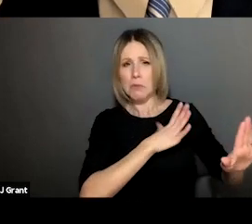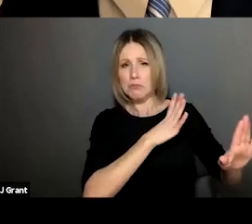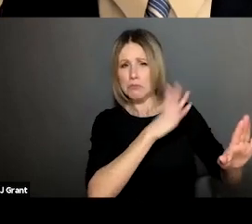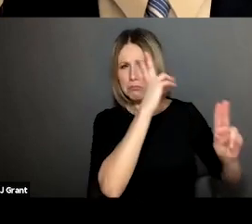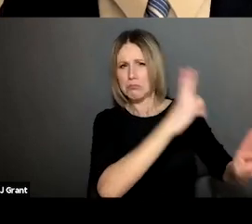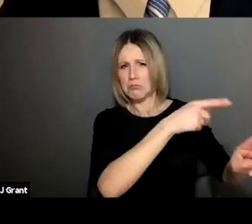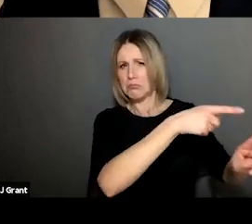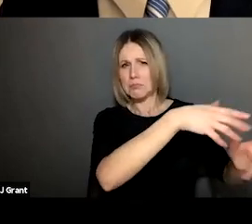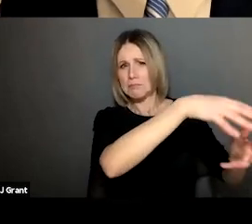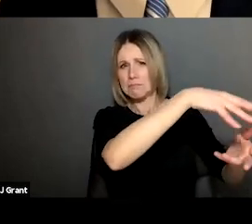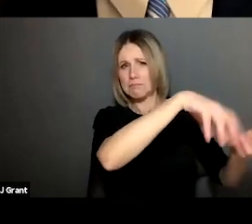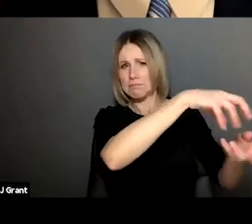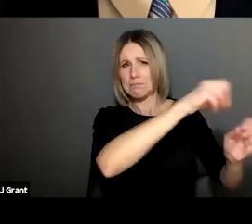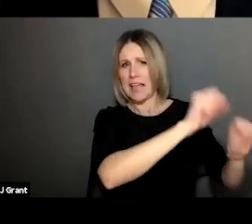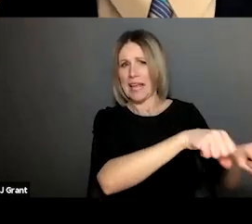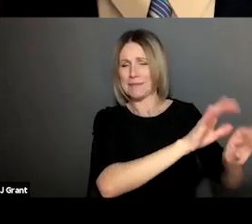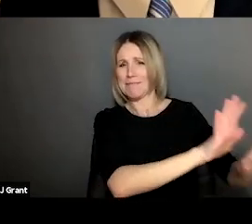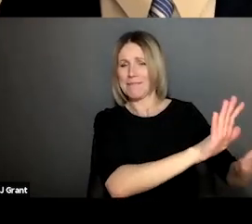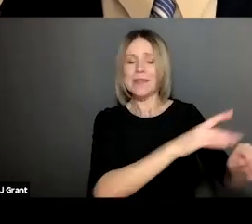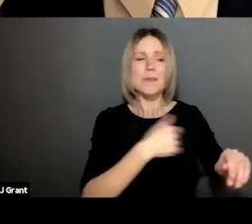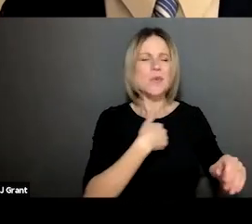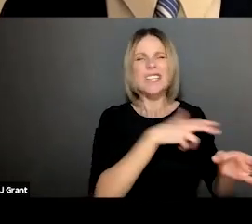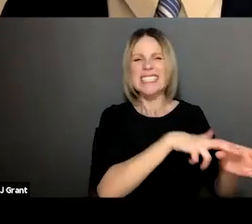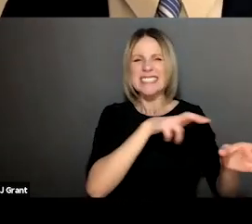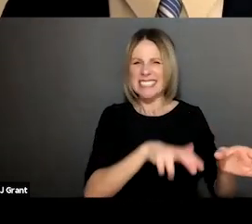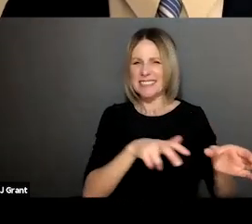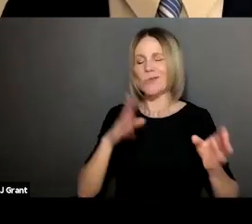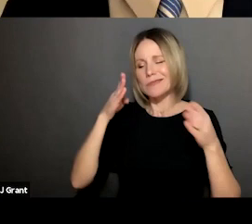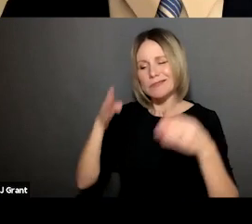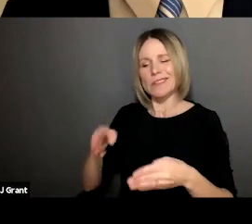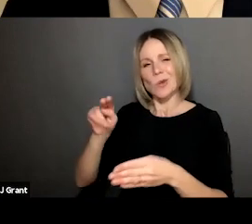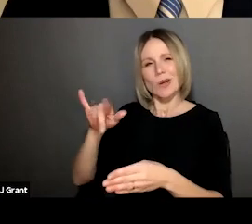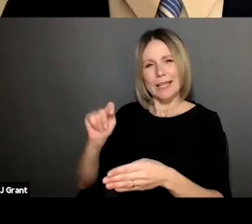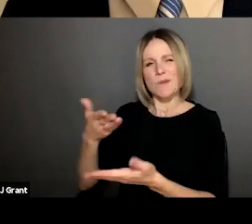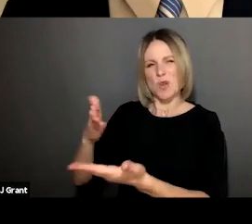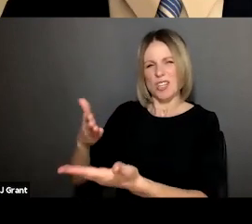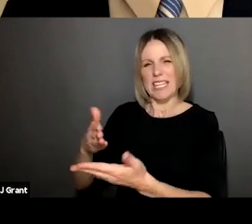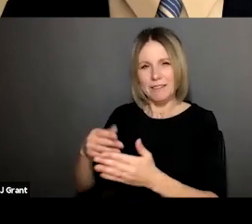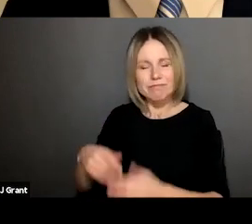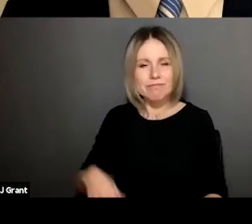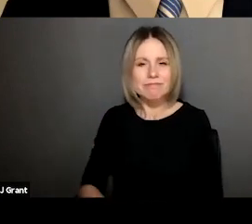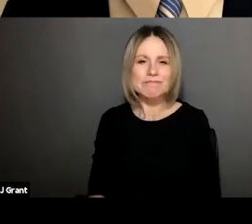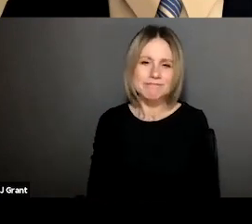So speaking of doing things.